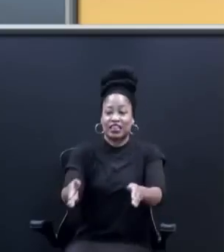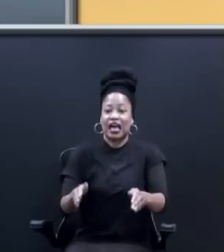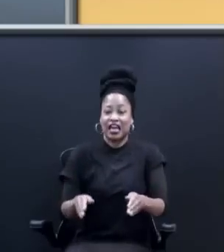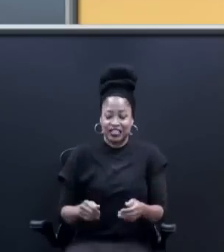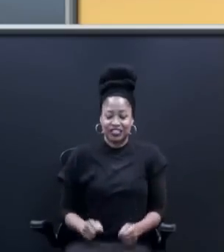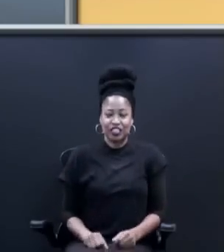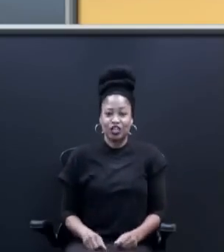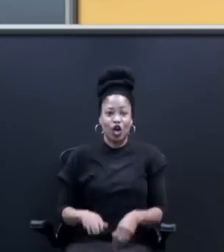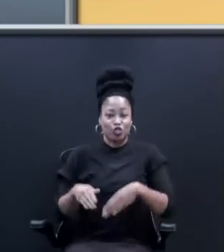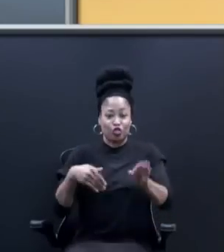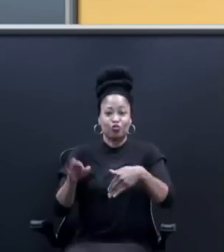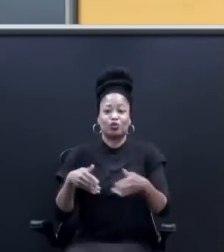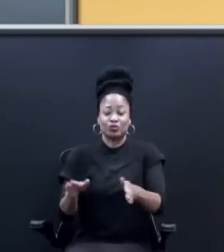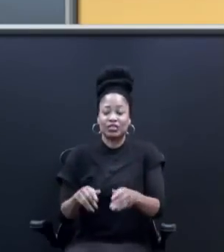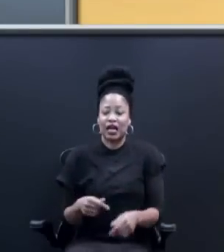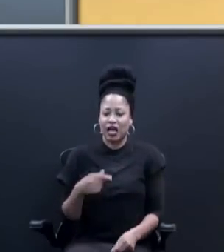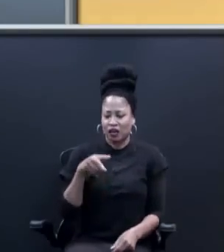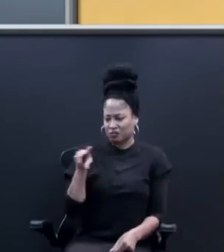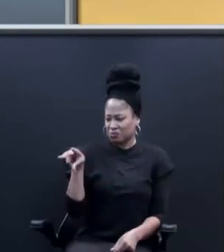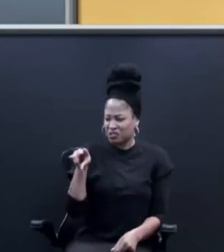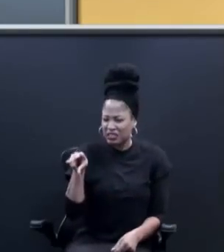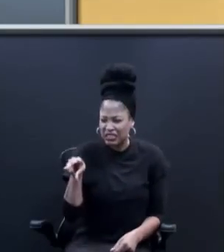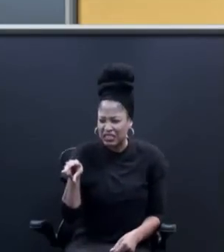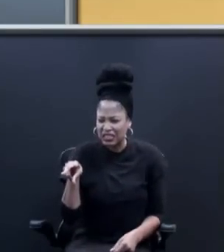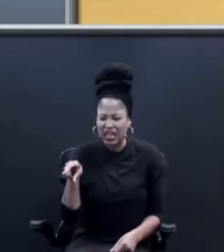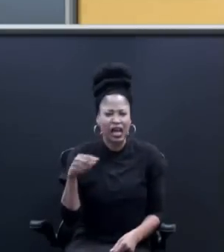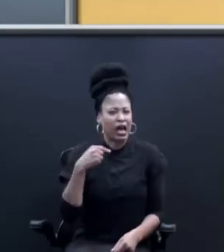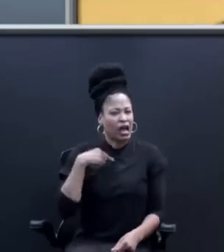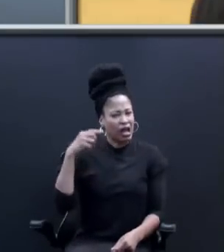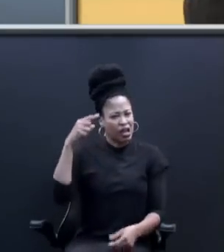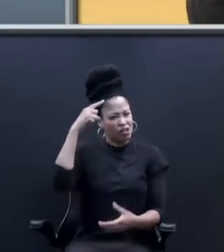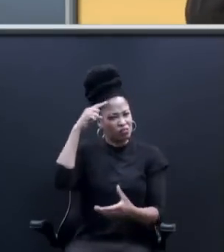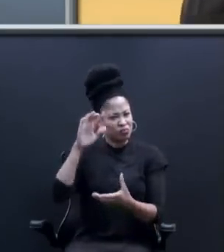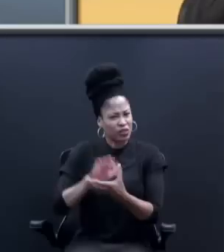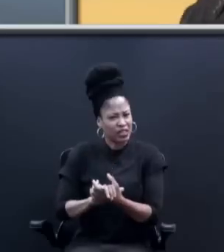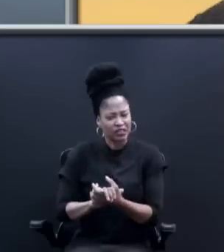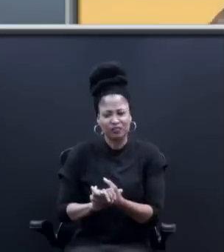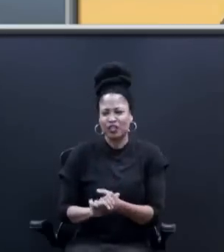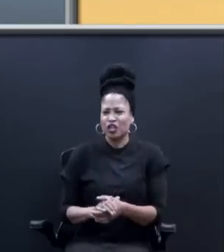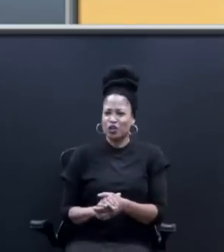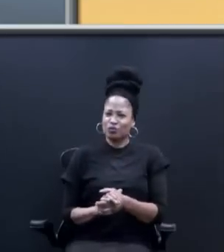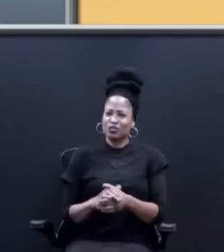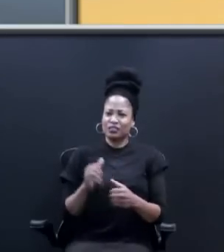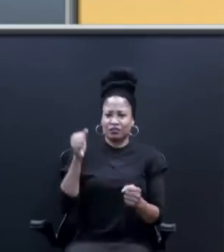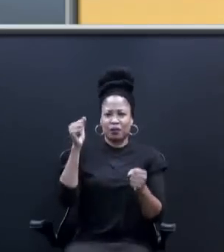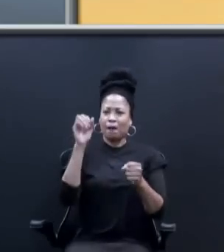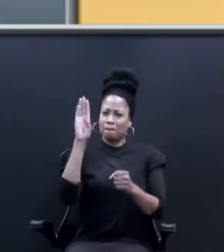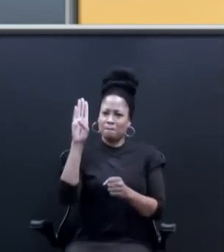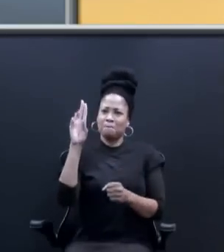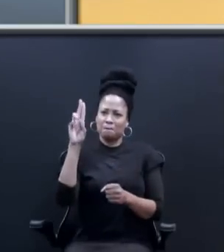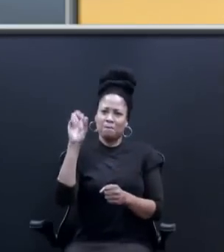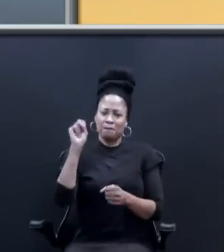they were school buses, and I'm trying to duck them. That's drunk.